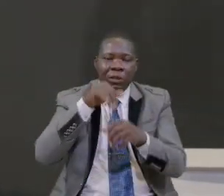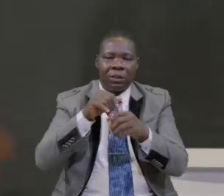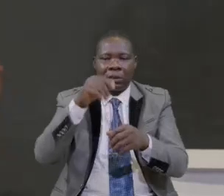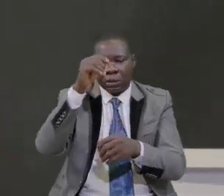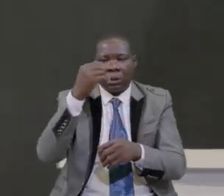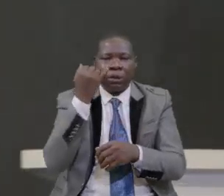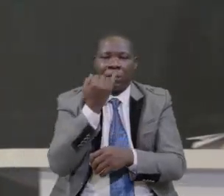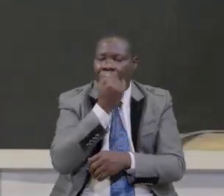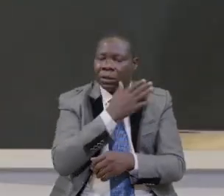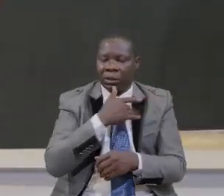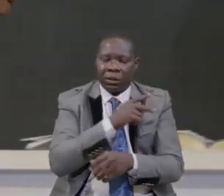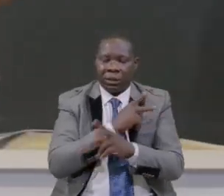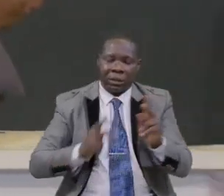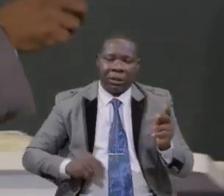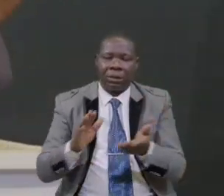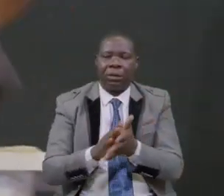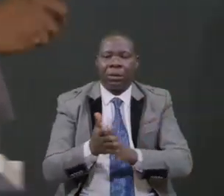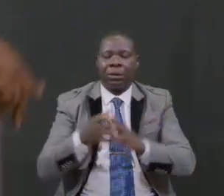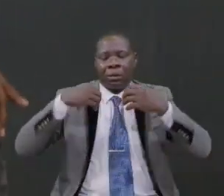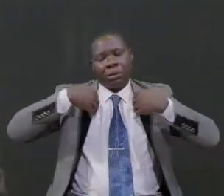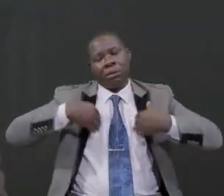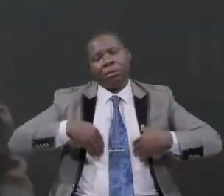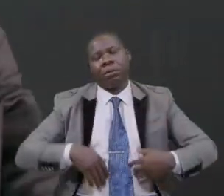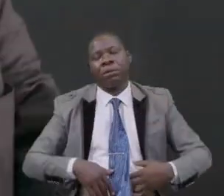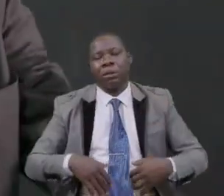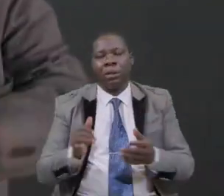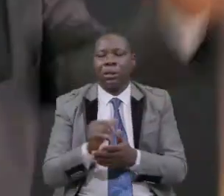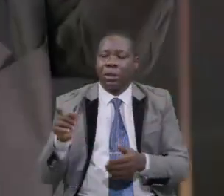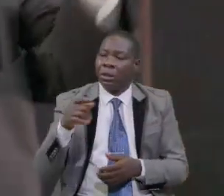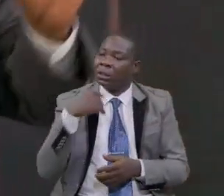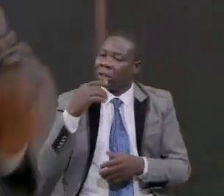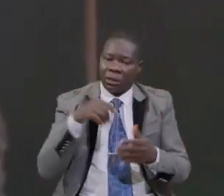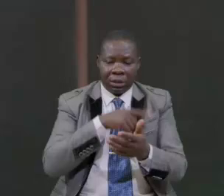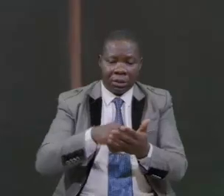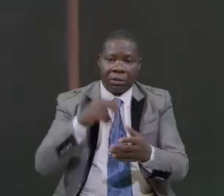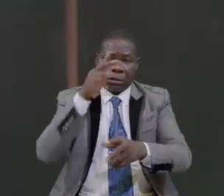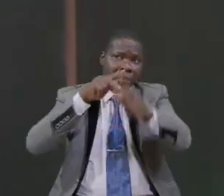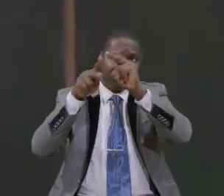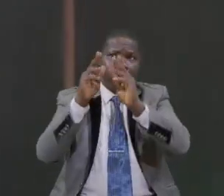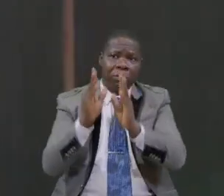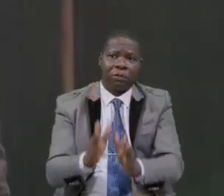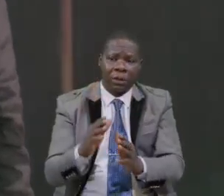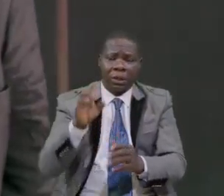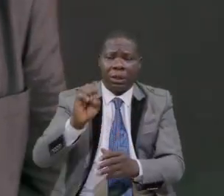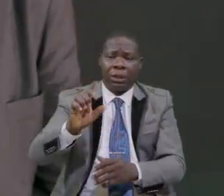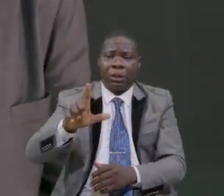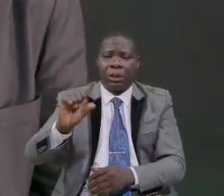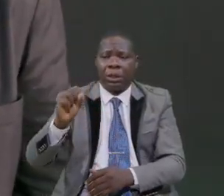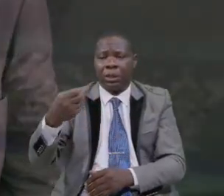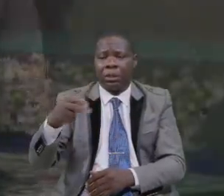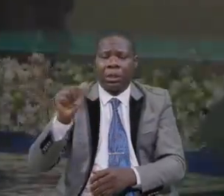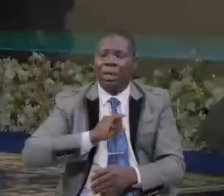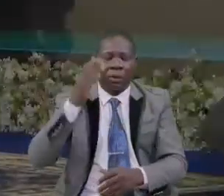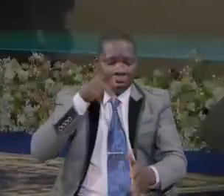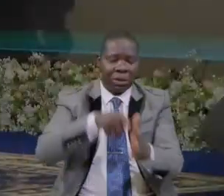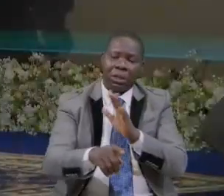frustrated that he said, this prophet, this Elisha, I'll take off his head today. And Elisha already